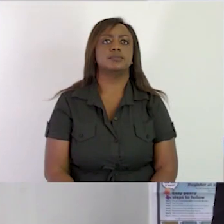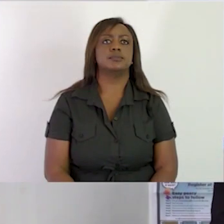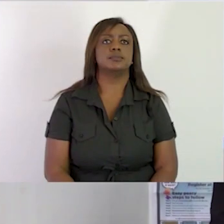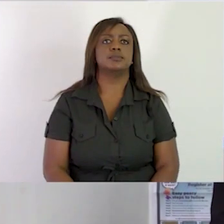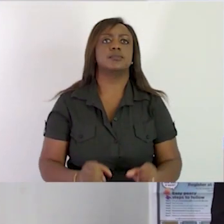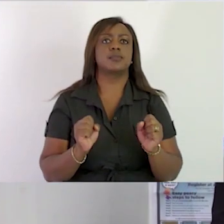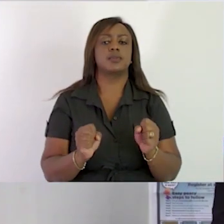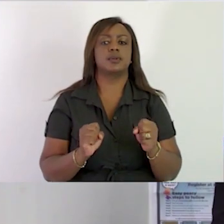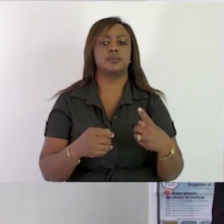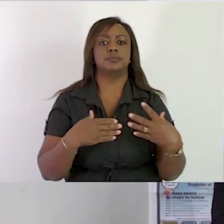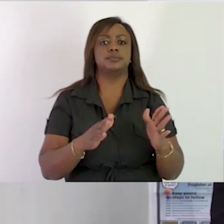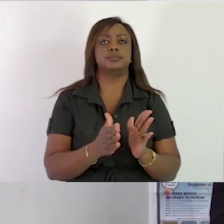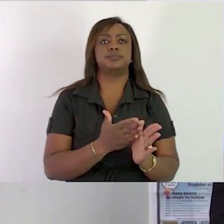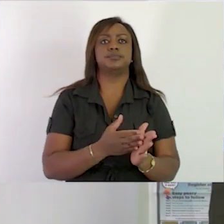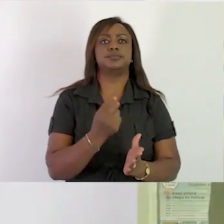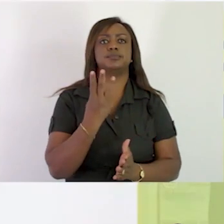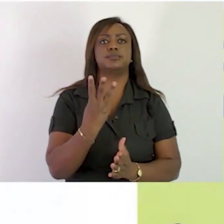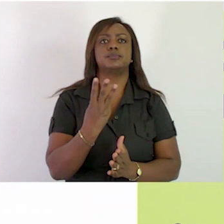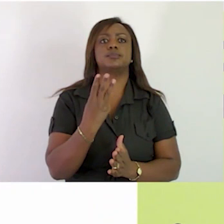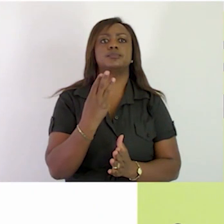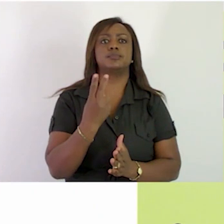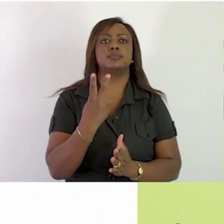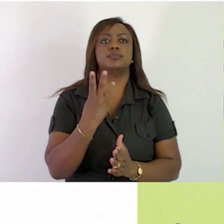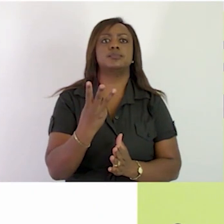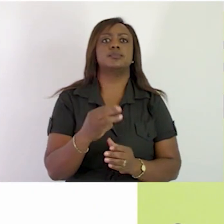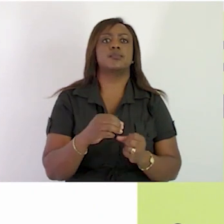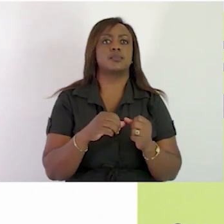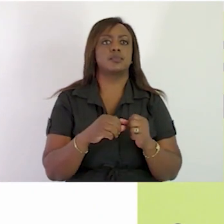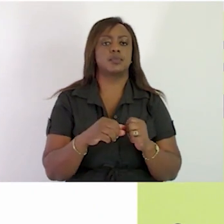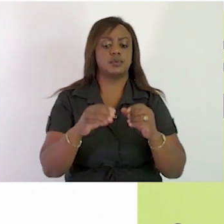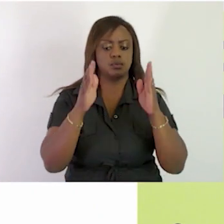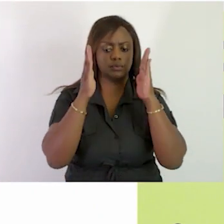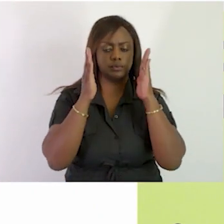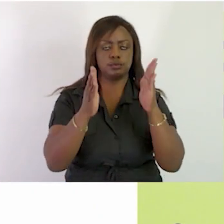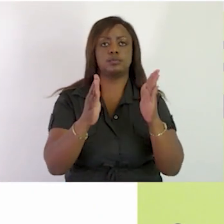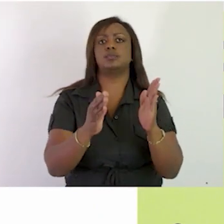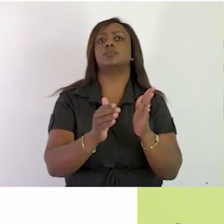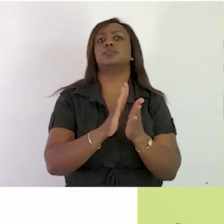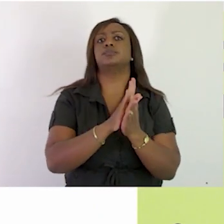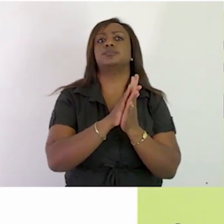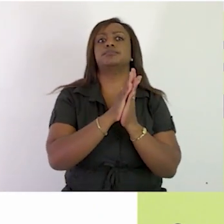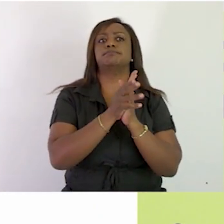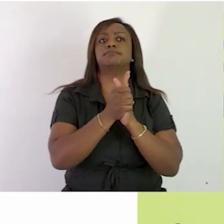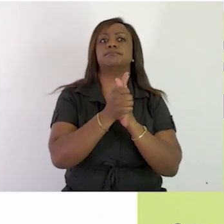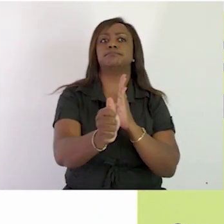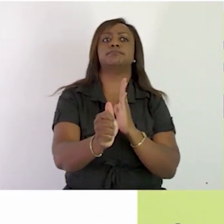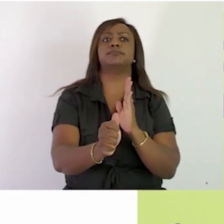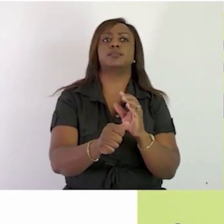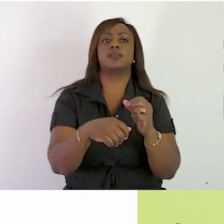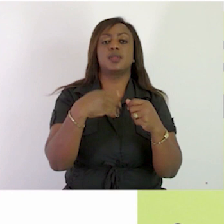All right, let's turn to page 23, where we'll be looking at our basic competencies. So by the end of this